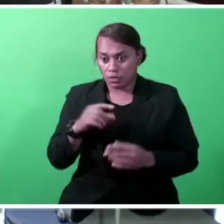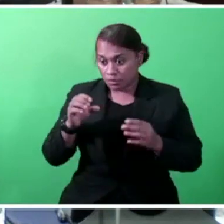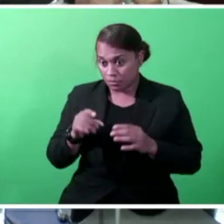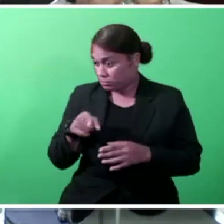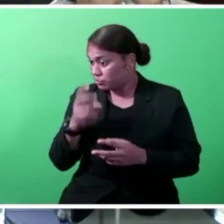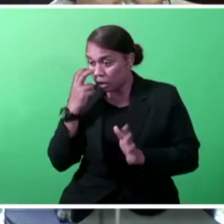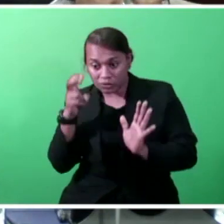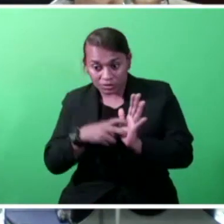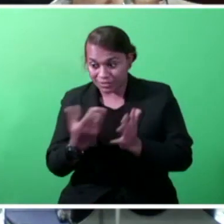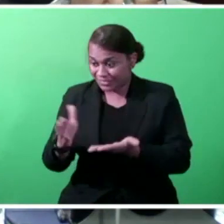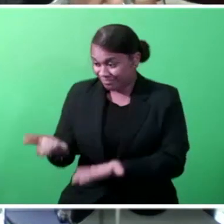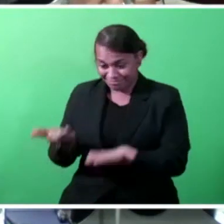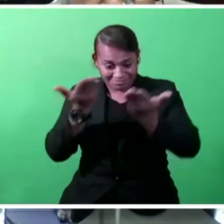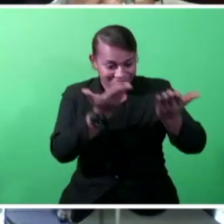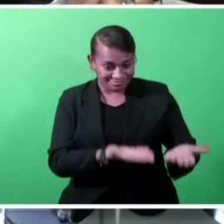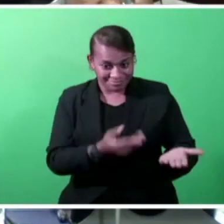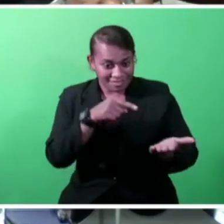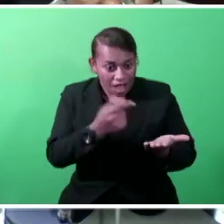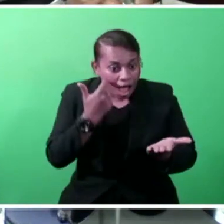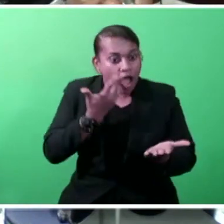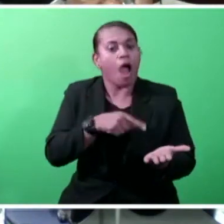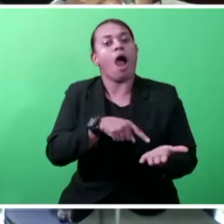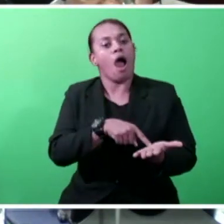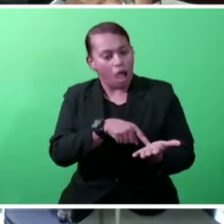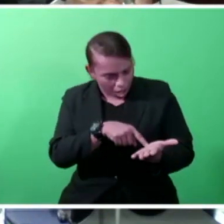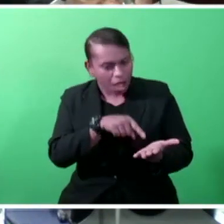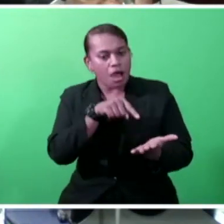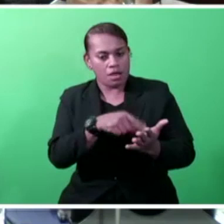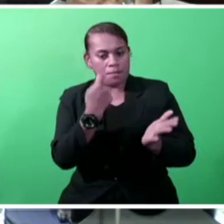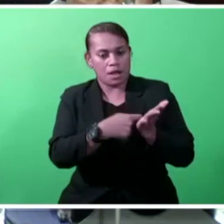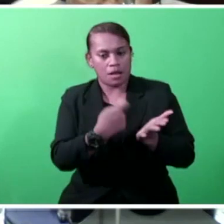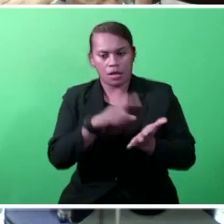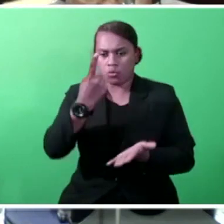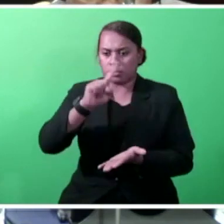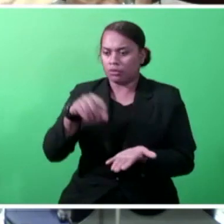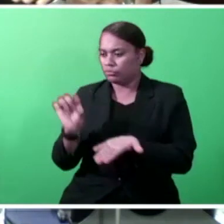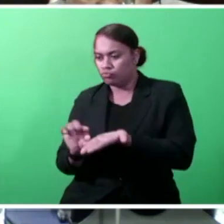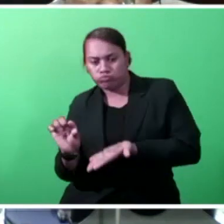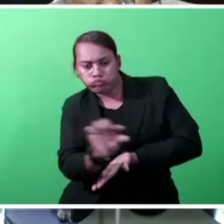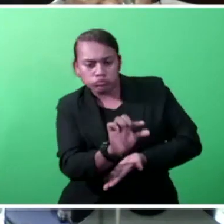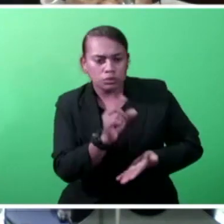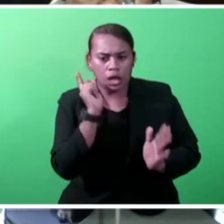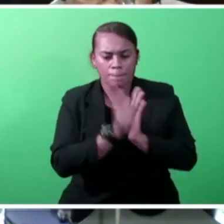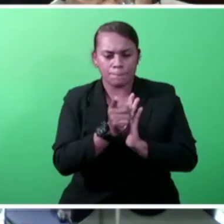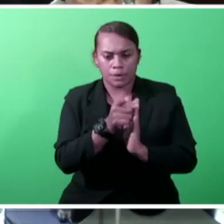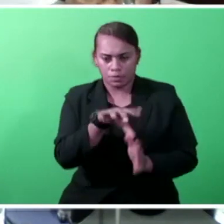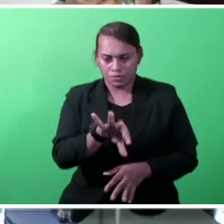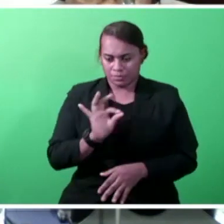the bank and $1,000 is actually put into the bank account. She can immediately withdraw $500 for the rearing of the